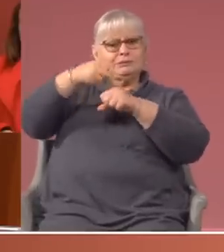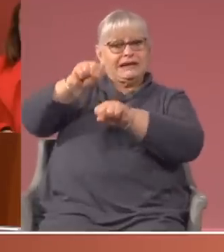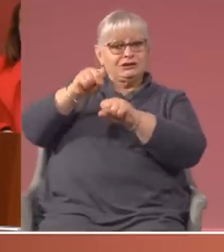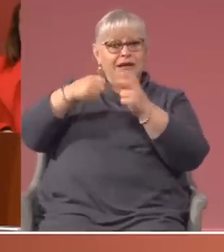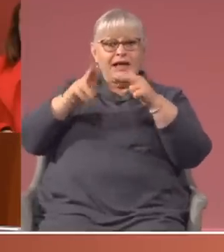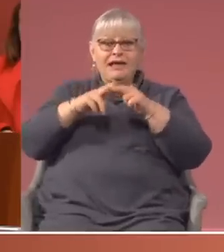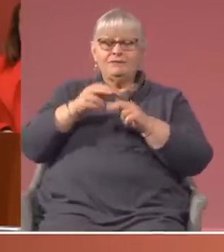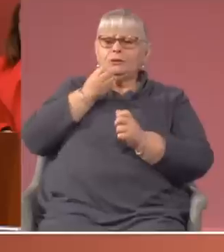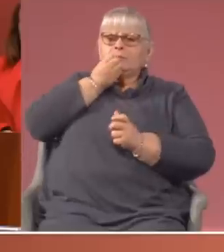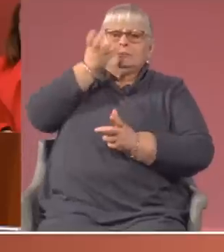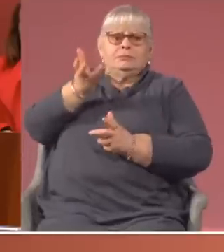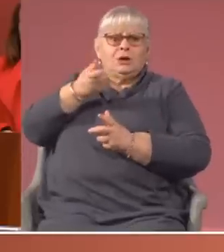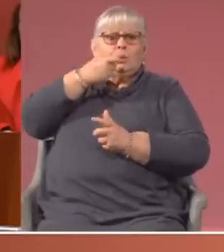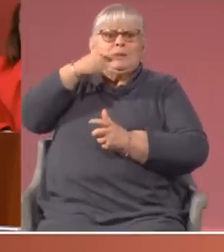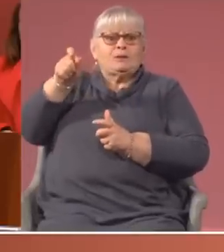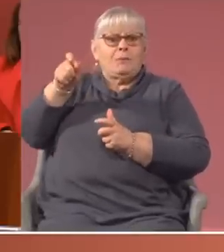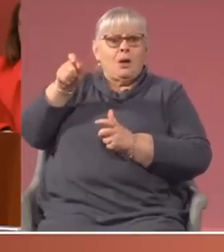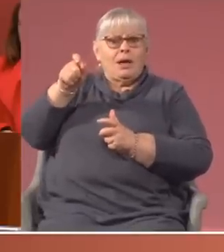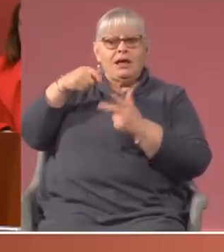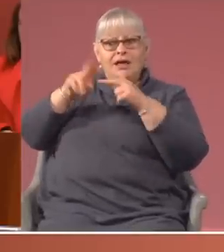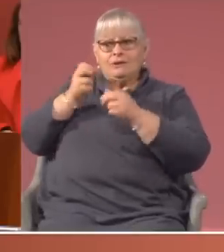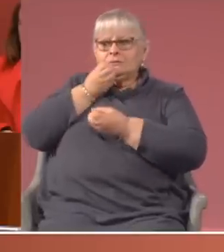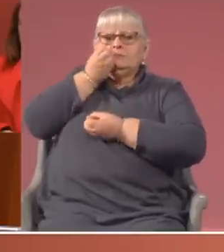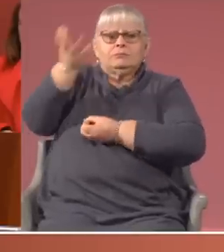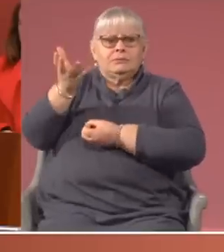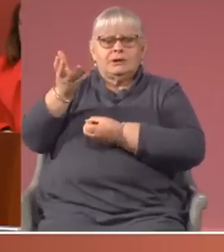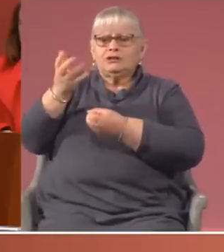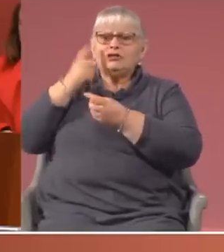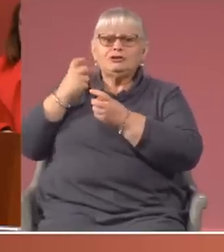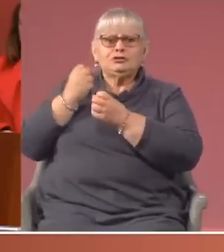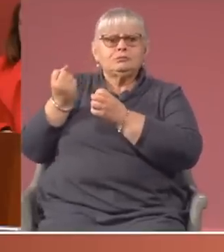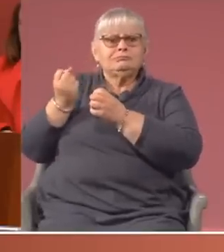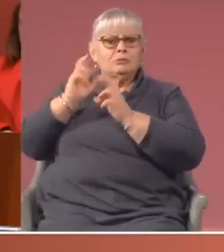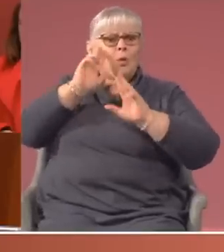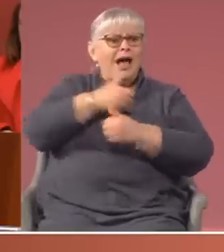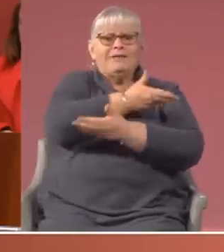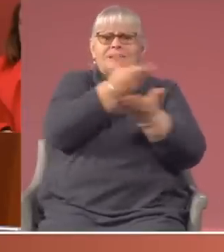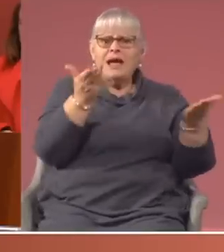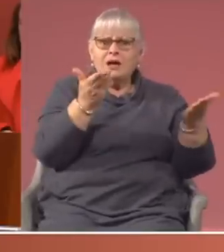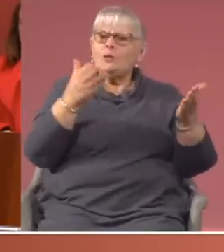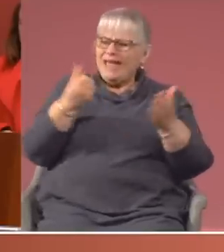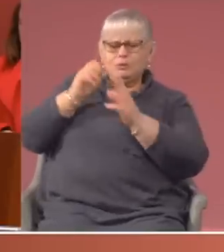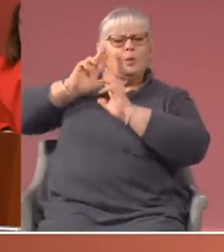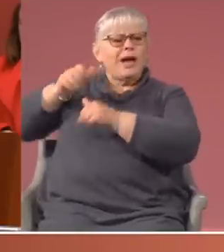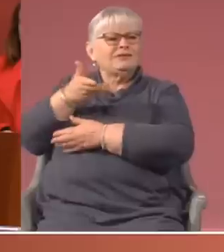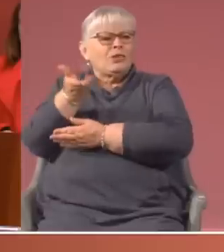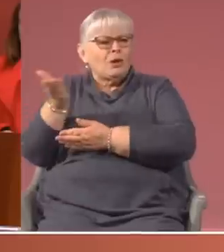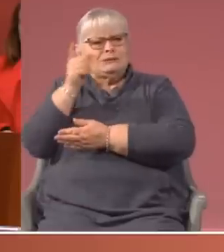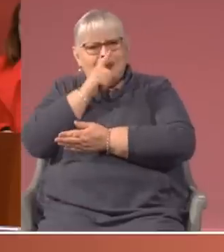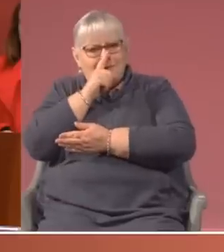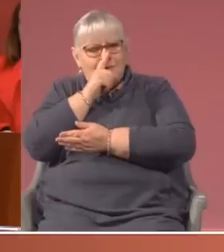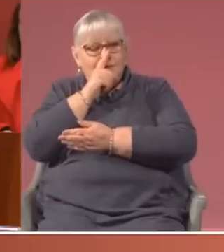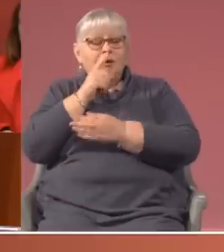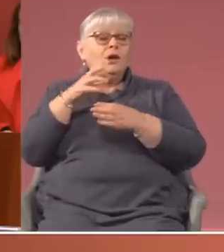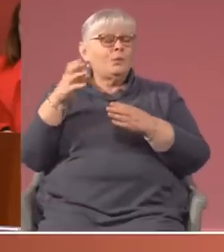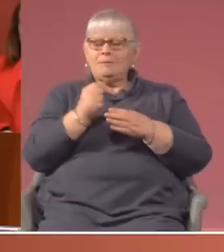take great risks in service of the public good. We have an opportunity to enshrine in our constitution a First Nations